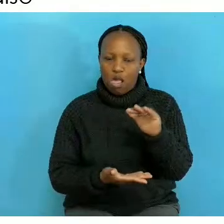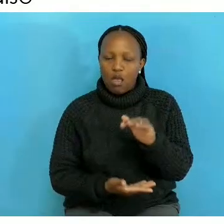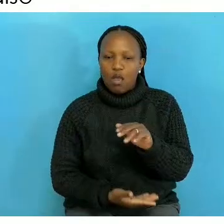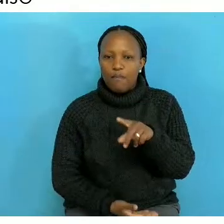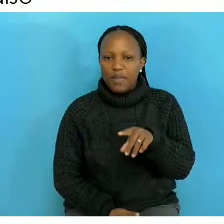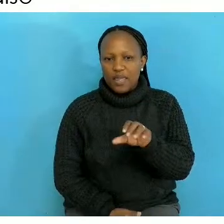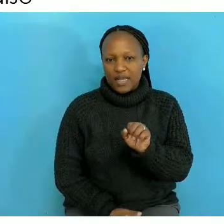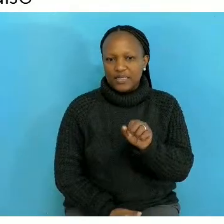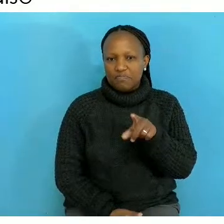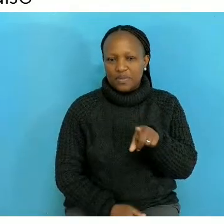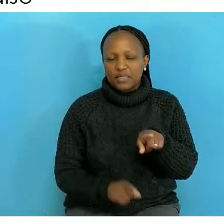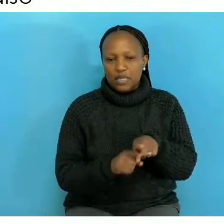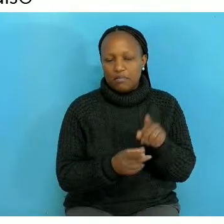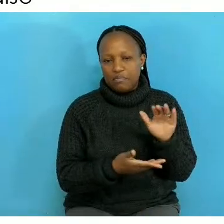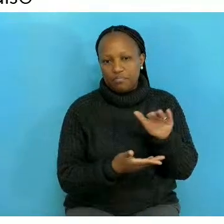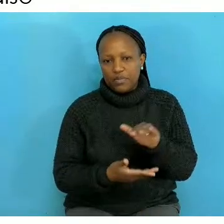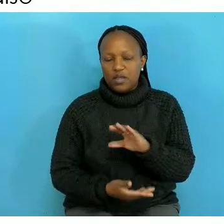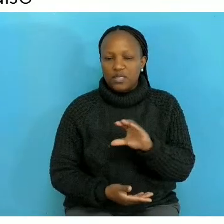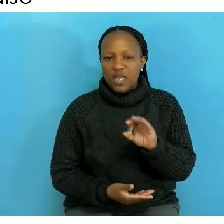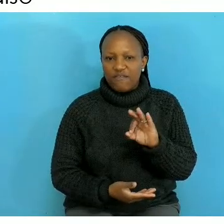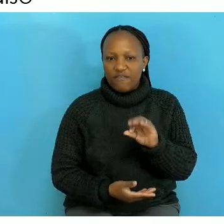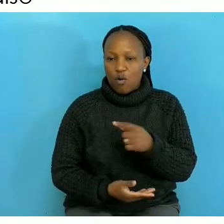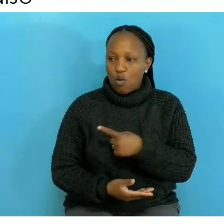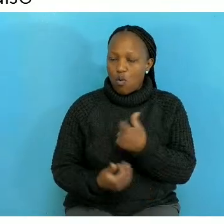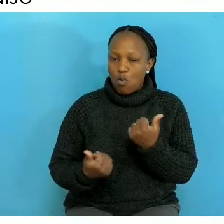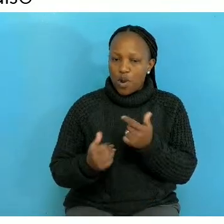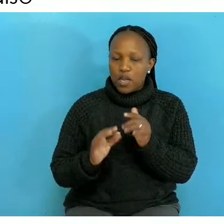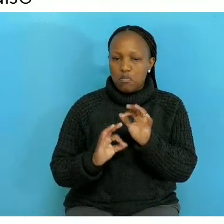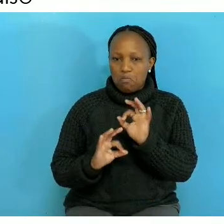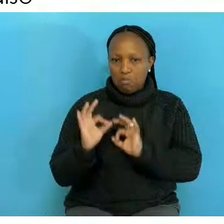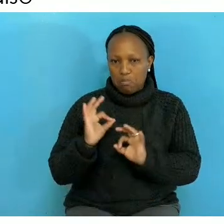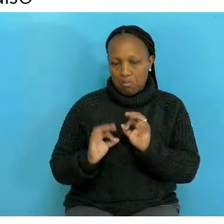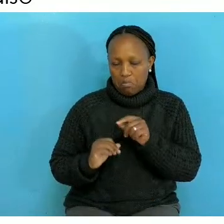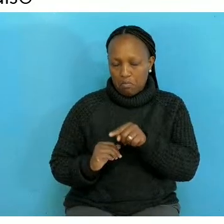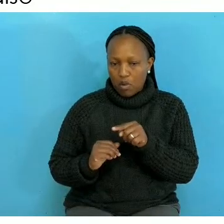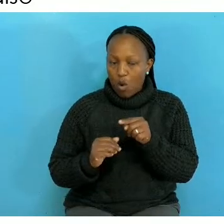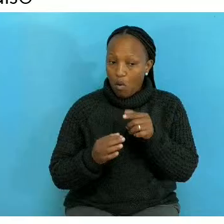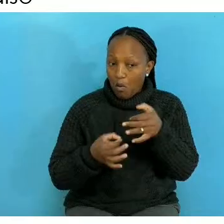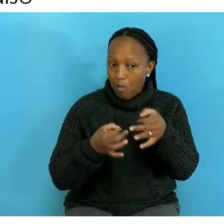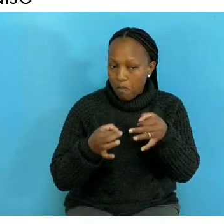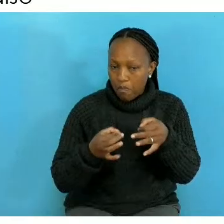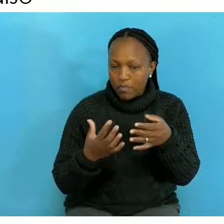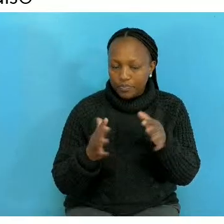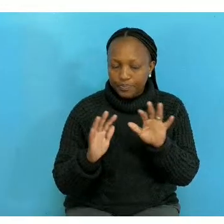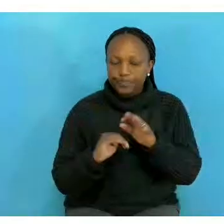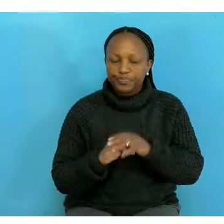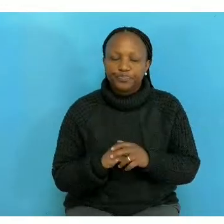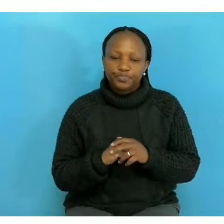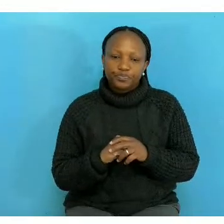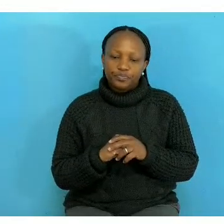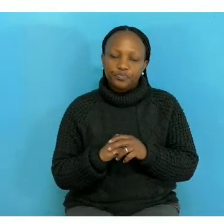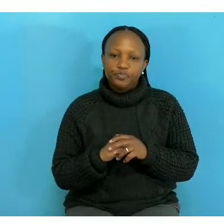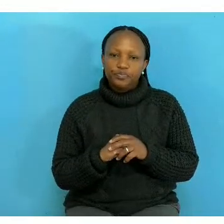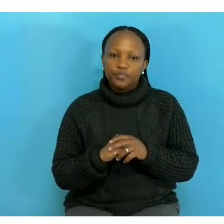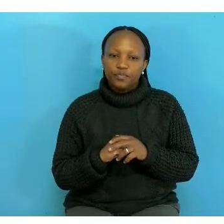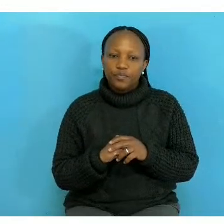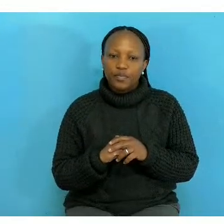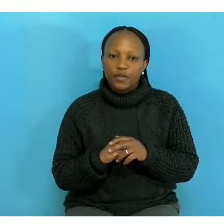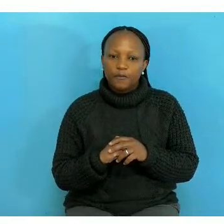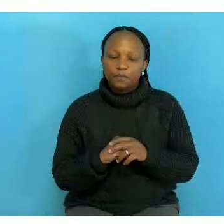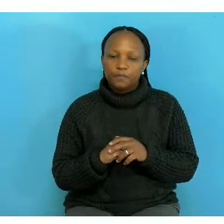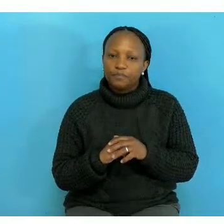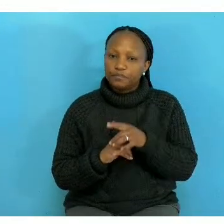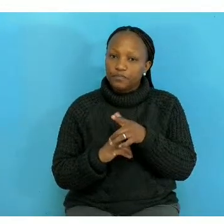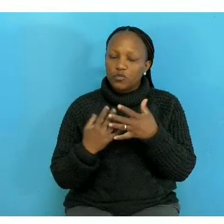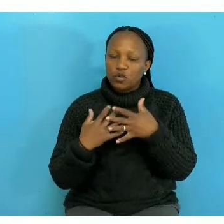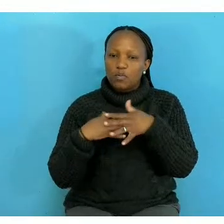explained by the CFO earlier on. This would then be